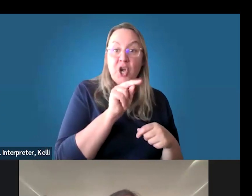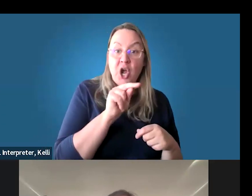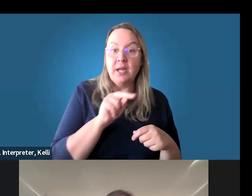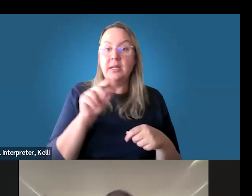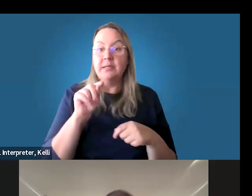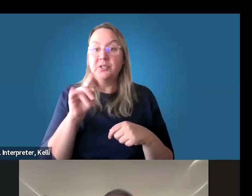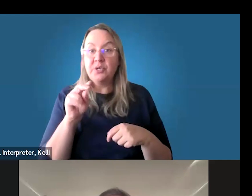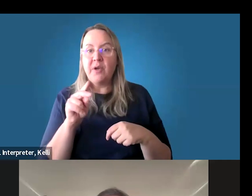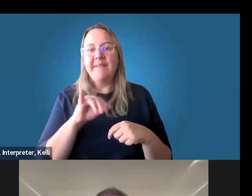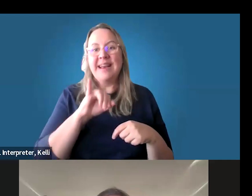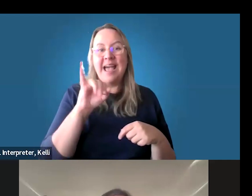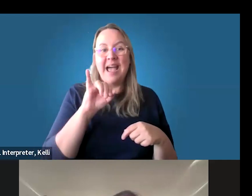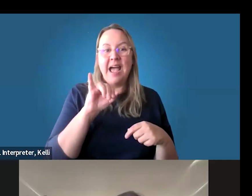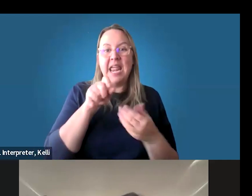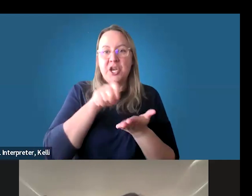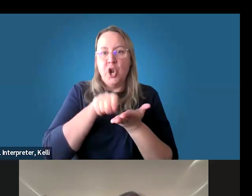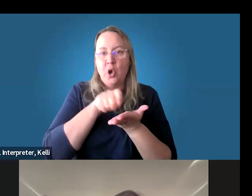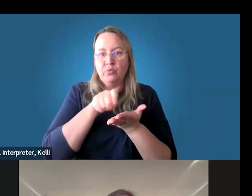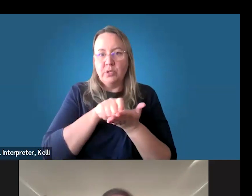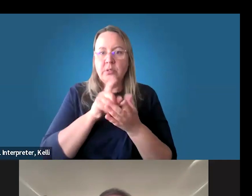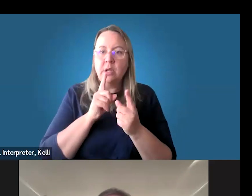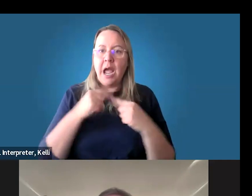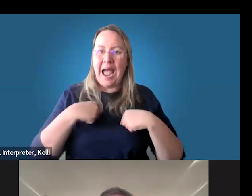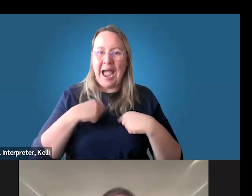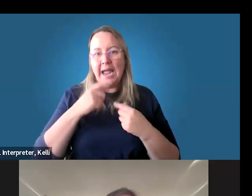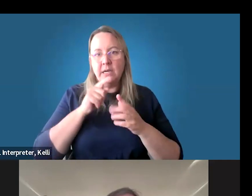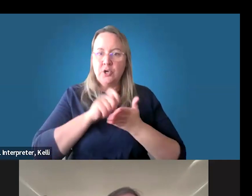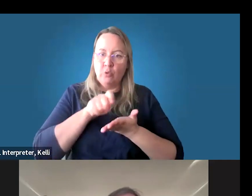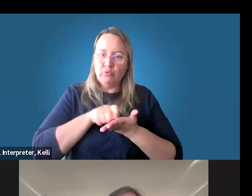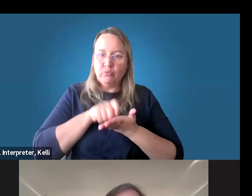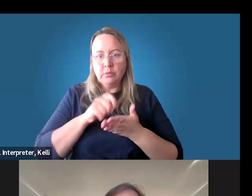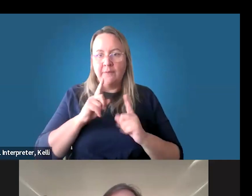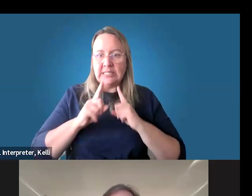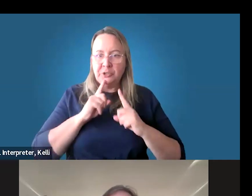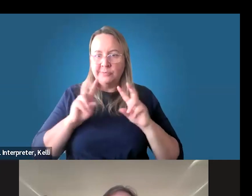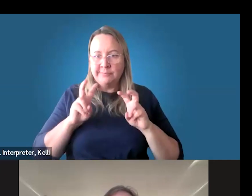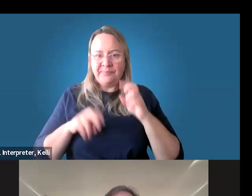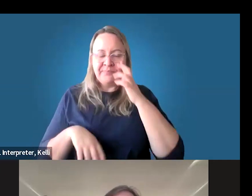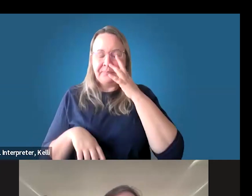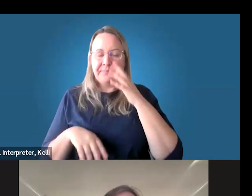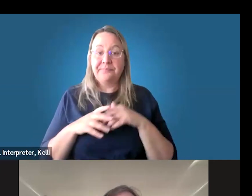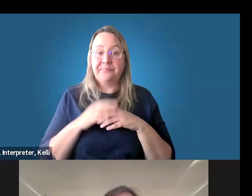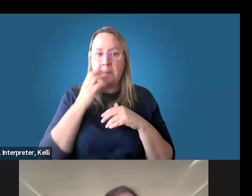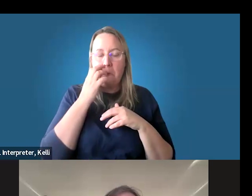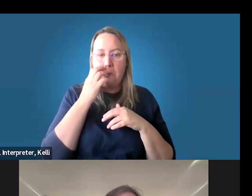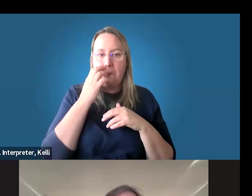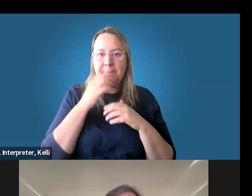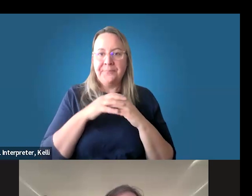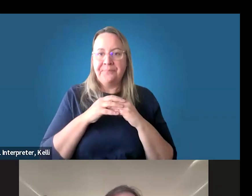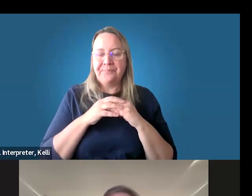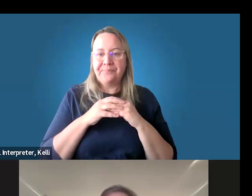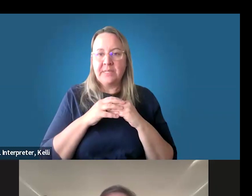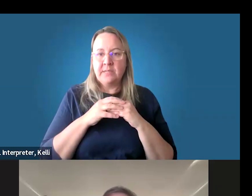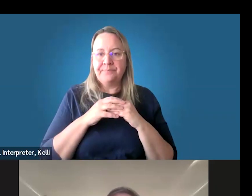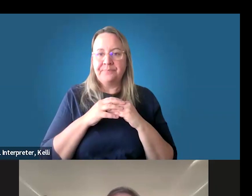I know conversation for about a minute, minute and a half. And the topic, and the way this is going to work, I'm not going to tell the topic yet. The way this is going to work is you're just going to go